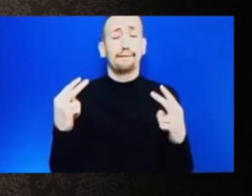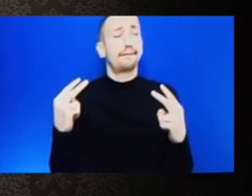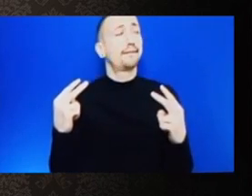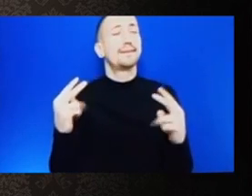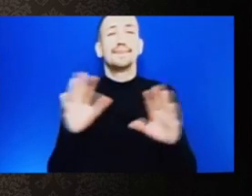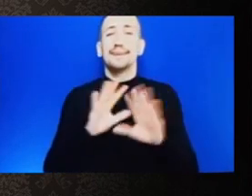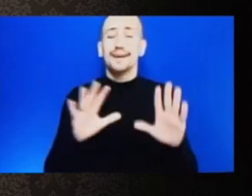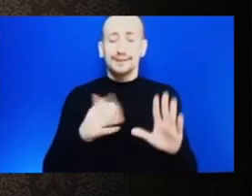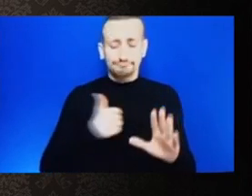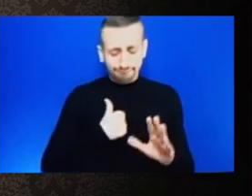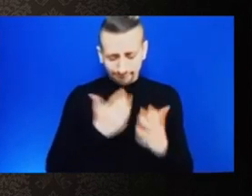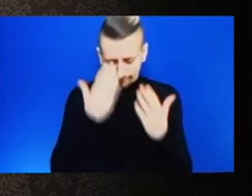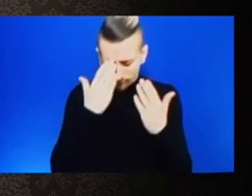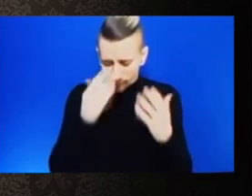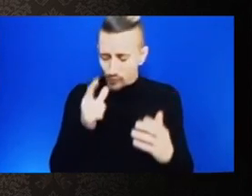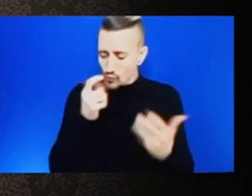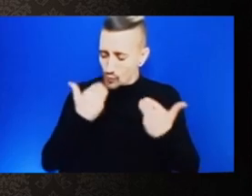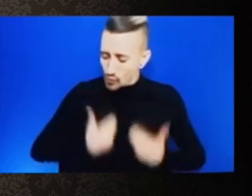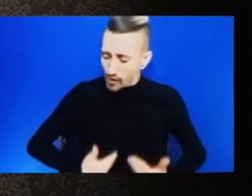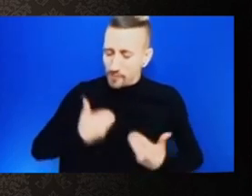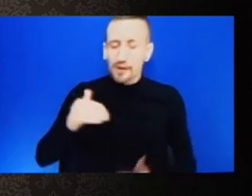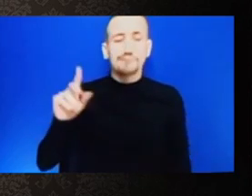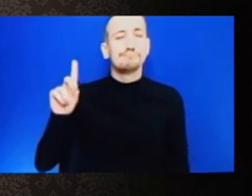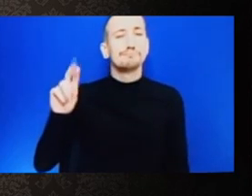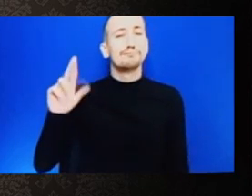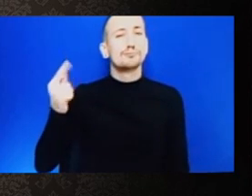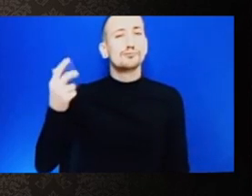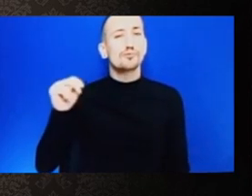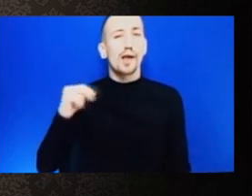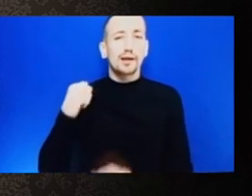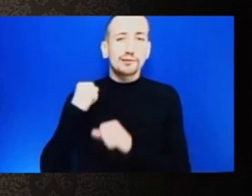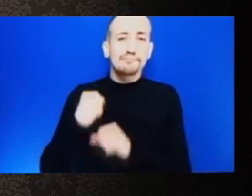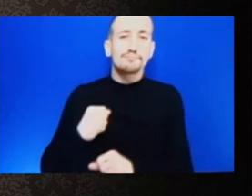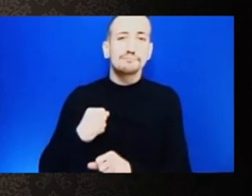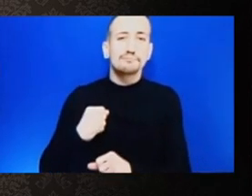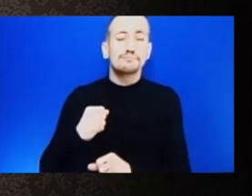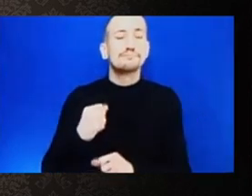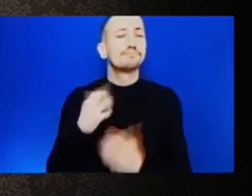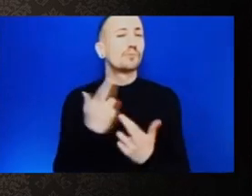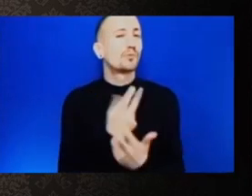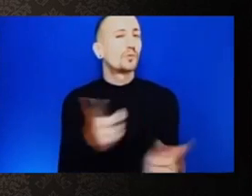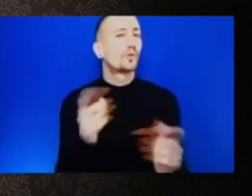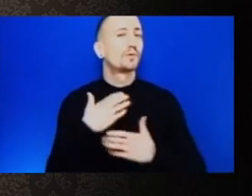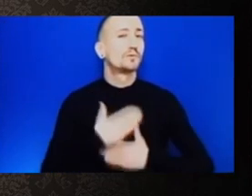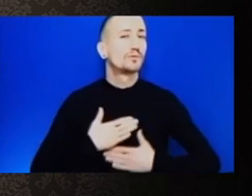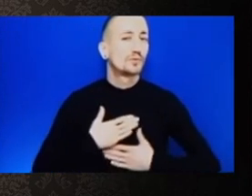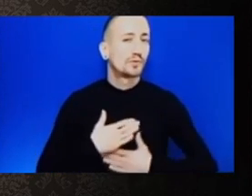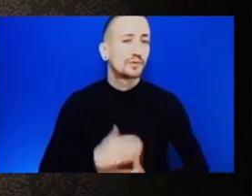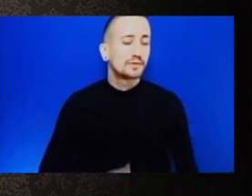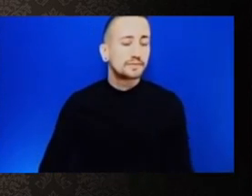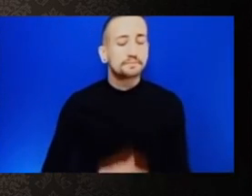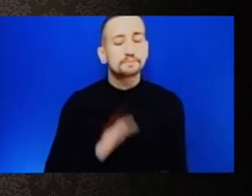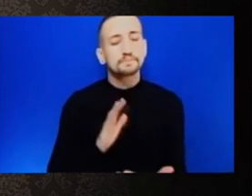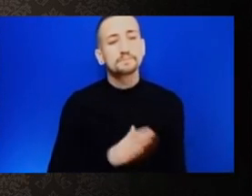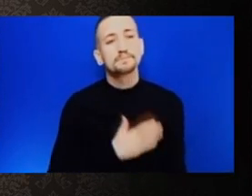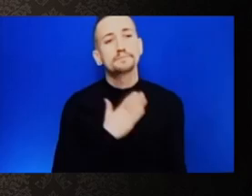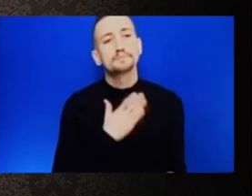while they may perceive you a certain way, you know in your heart you are a dragon. I hope you